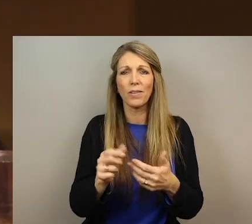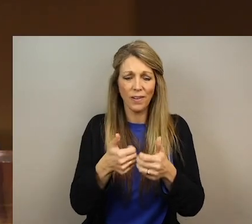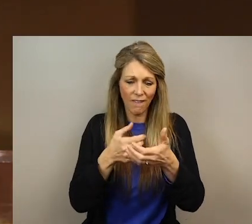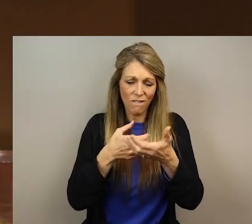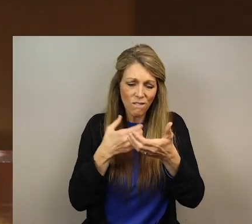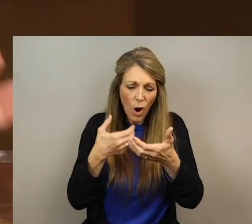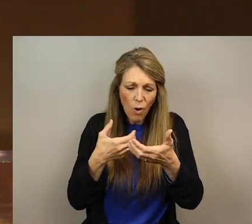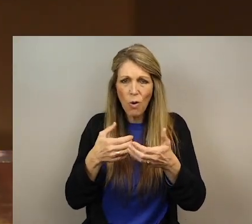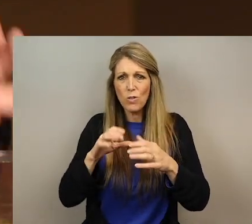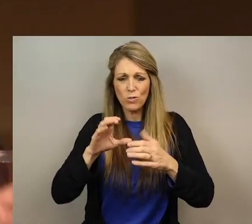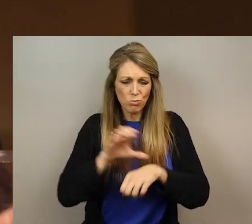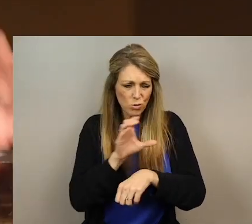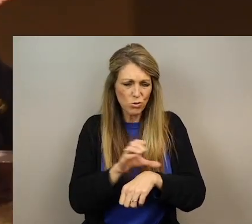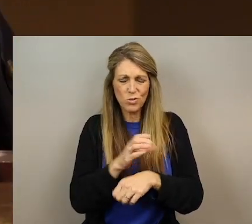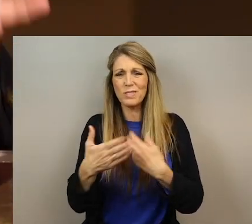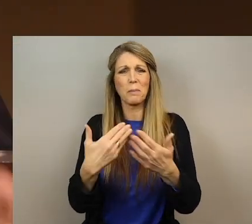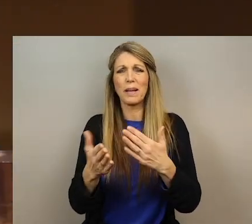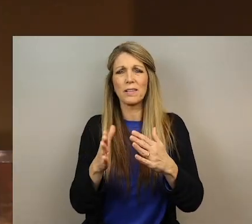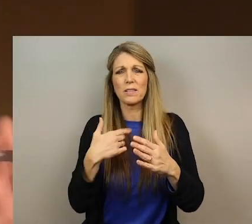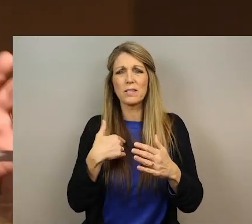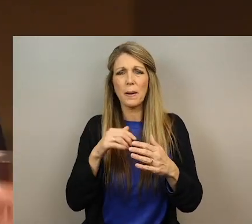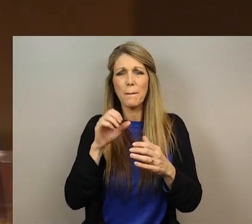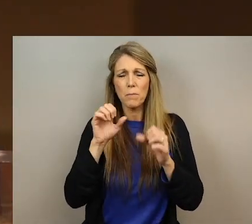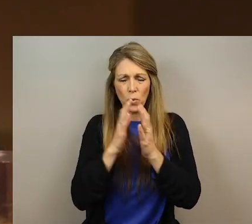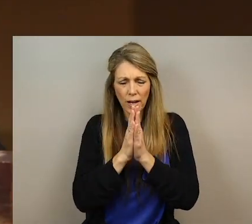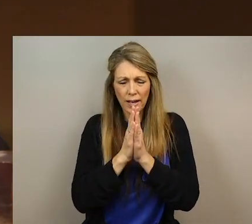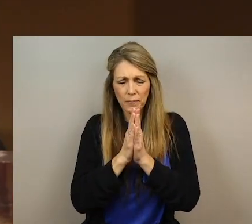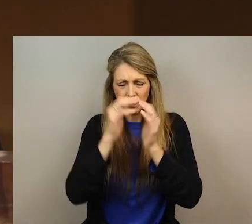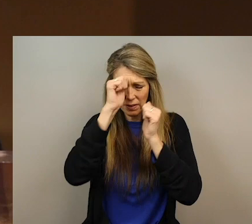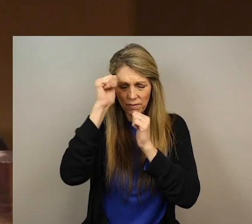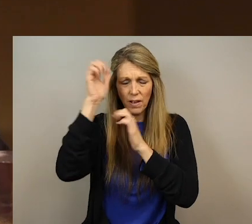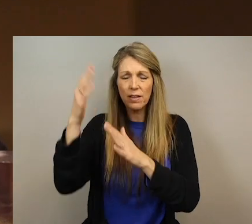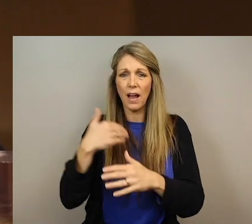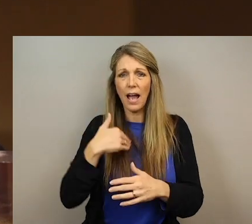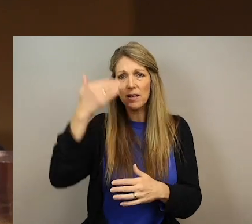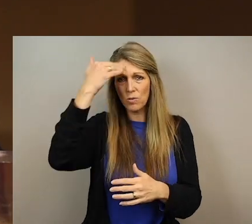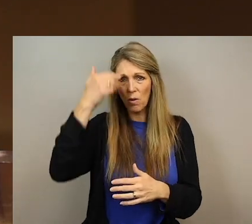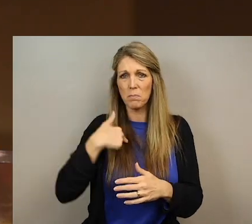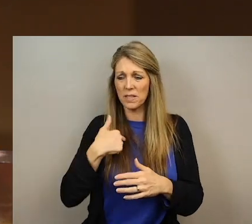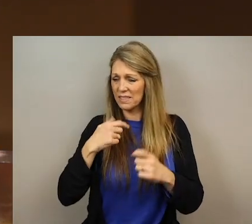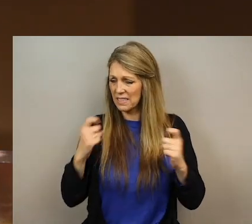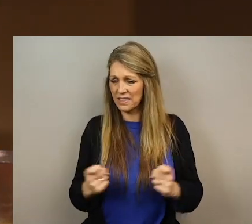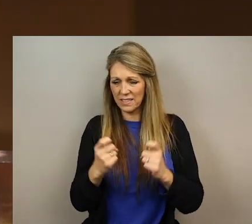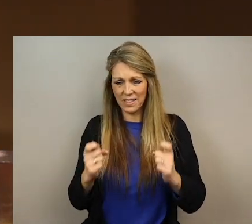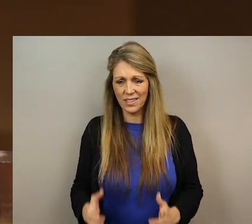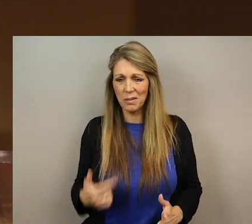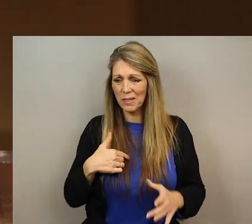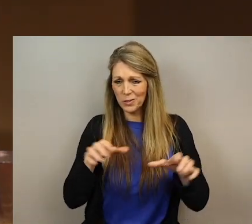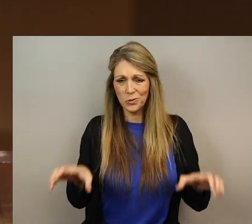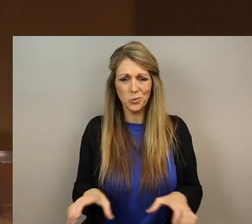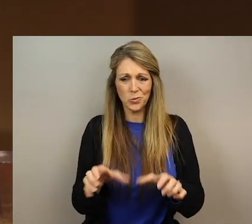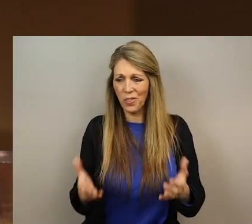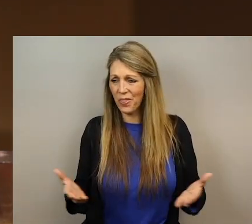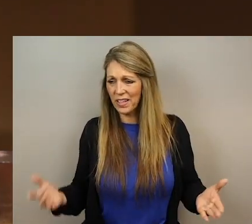you're watching on, I want you just to bow your head and pray something like this. Father, I know that I'm a sinner. I know that I have done things,